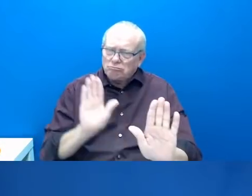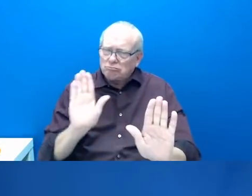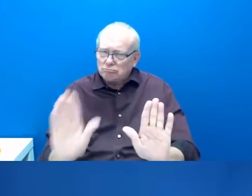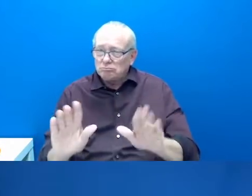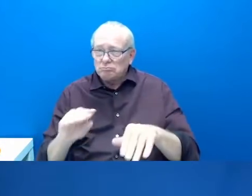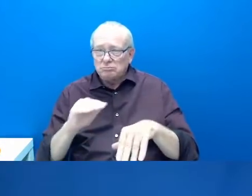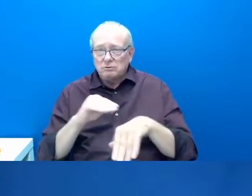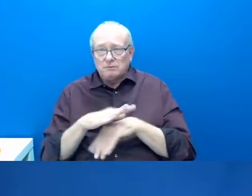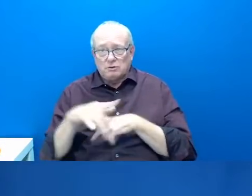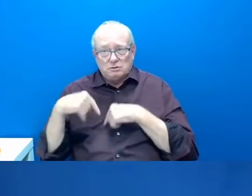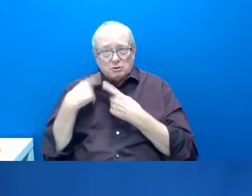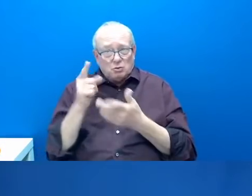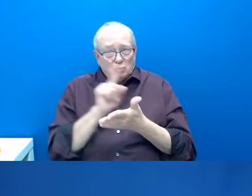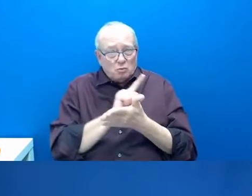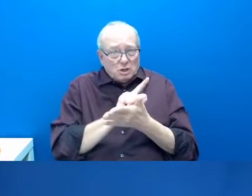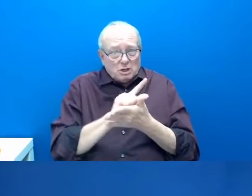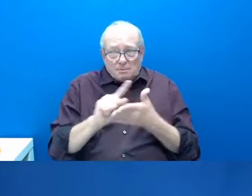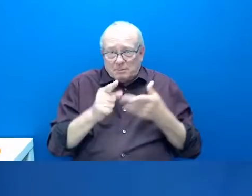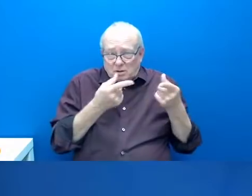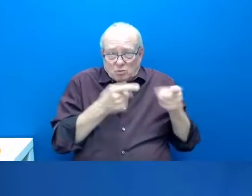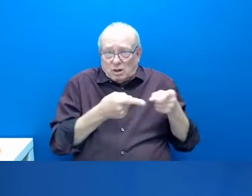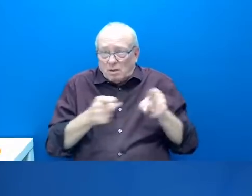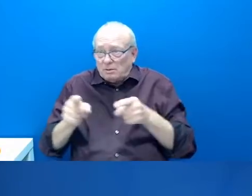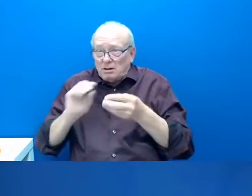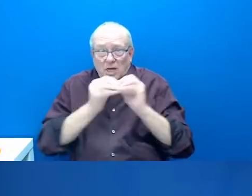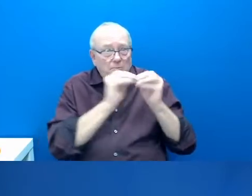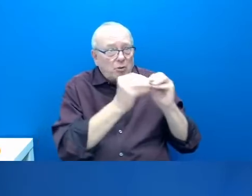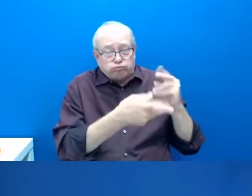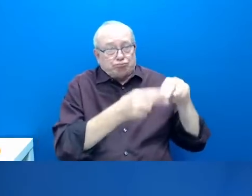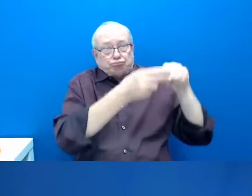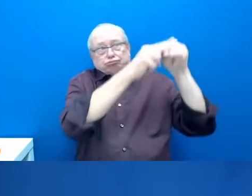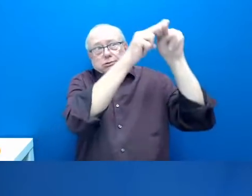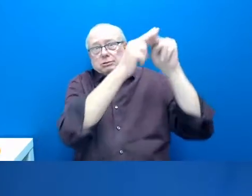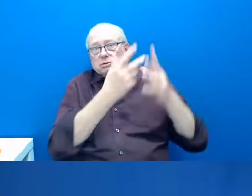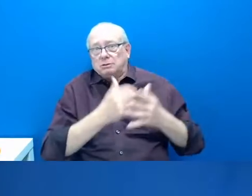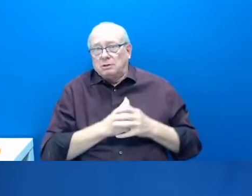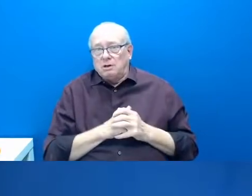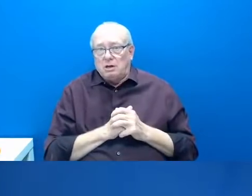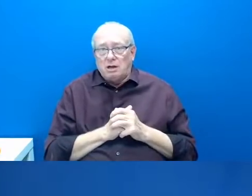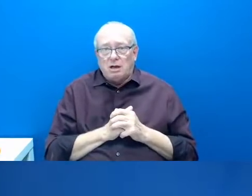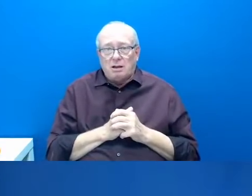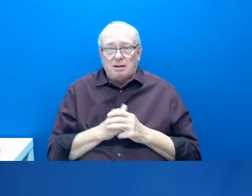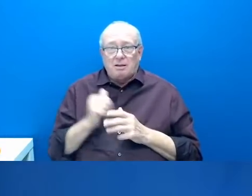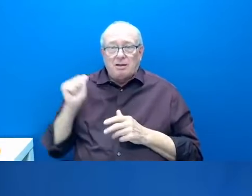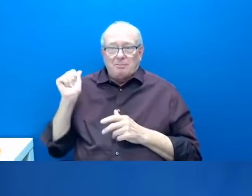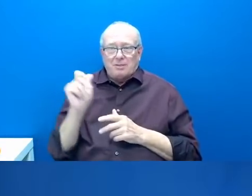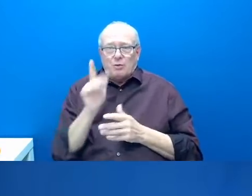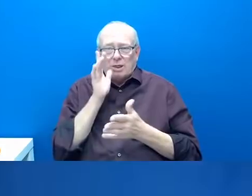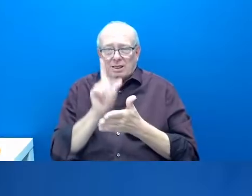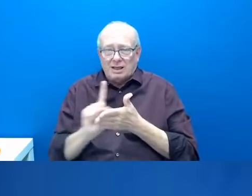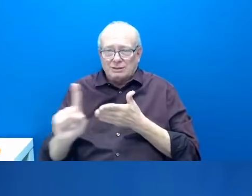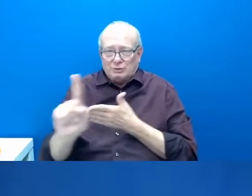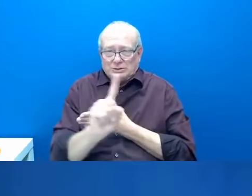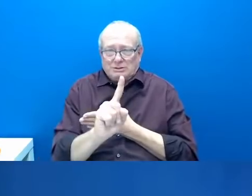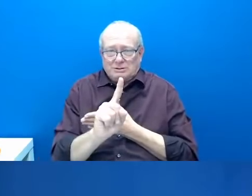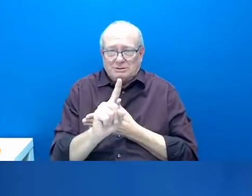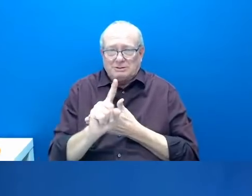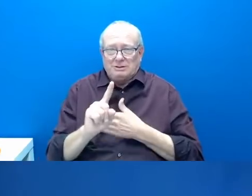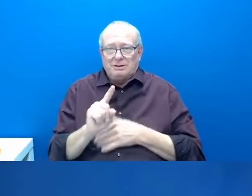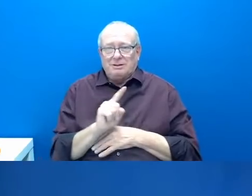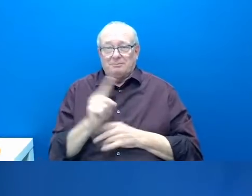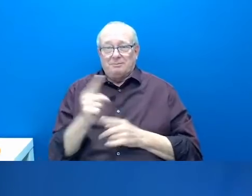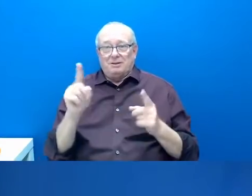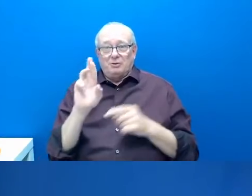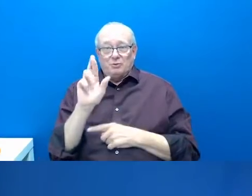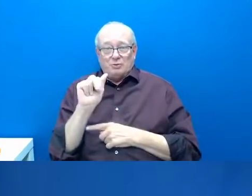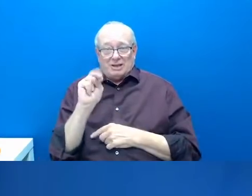affected by what has happened over the last week. We will be back next week. Randy will be away next week, and we